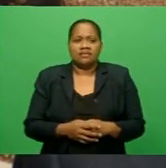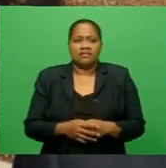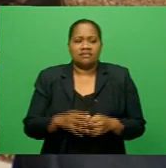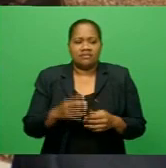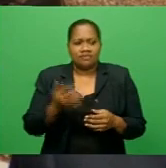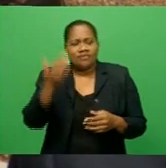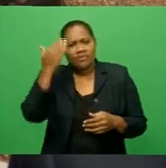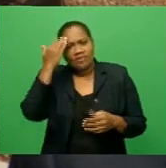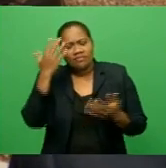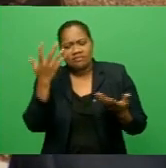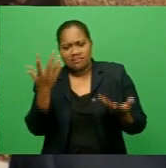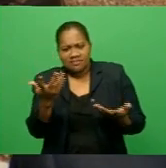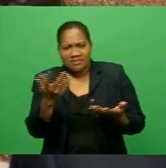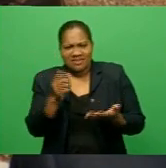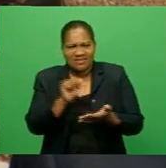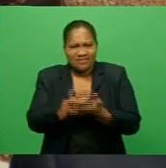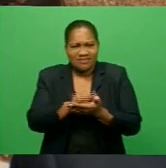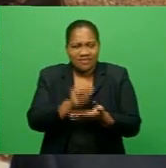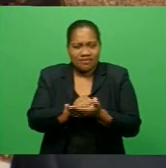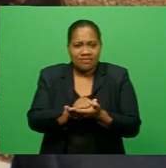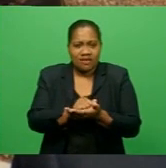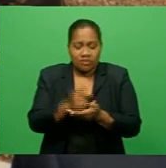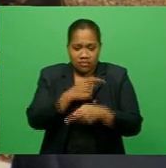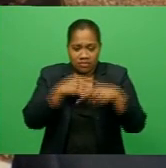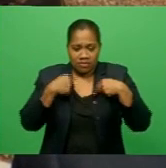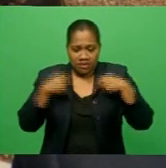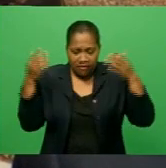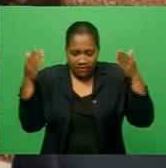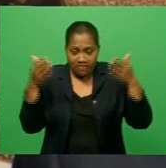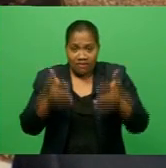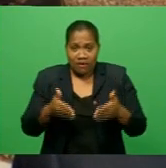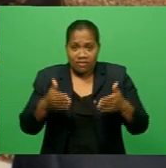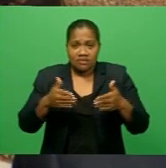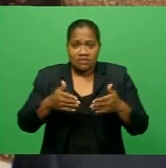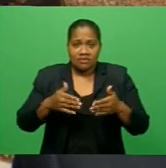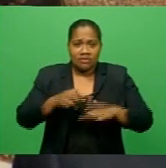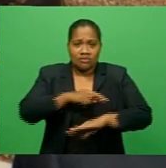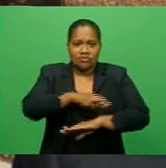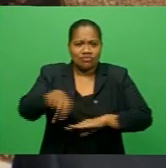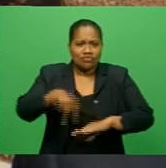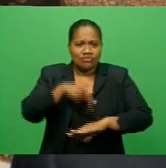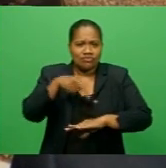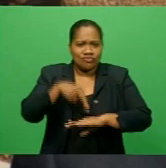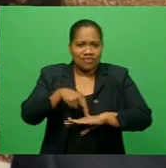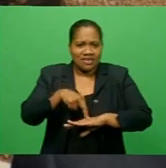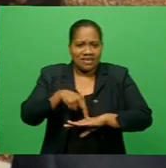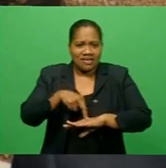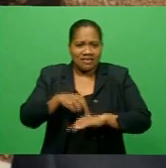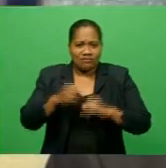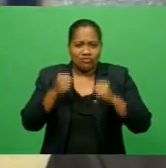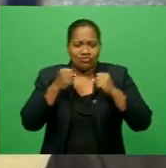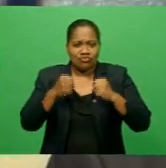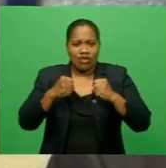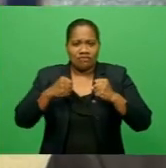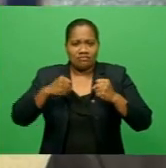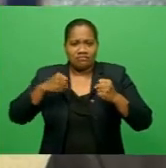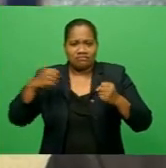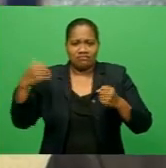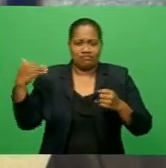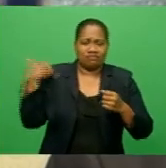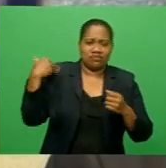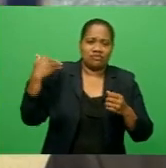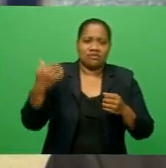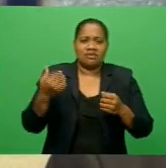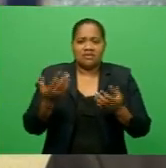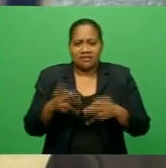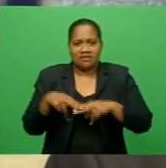quite appropriate that we focus on the region that's hardest hit by COVID-19 in Fiji. Economic impacts have